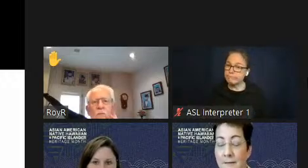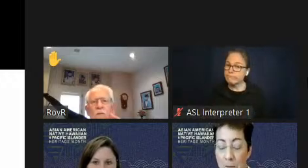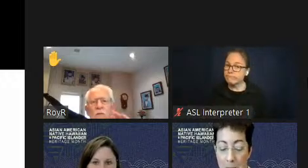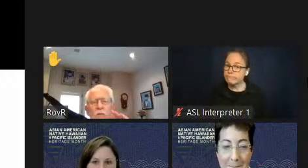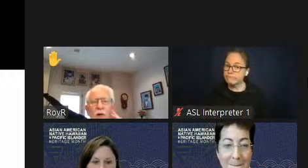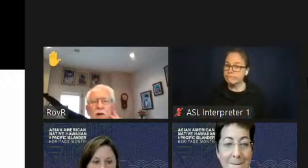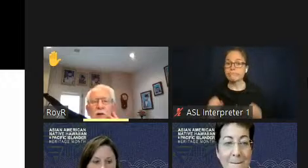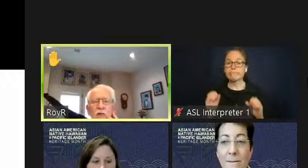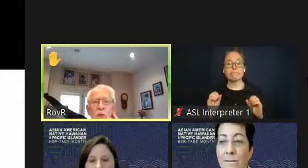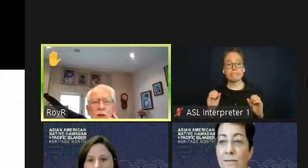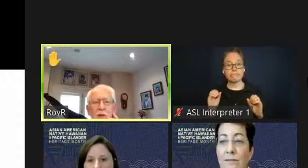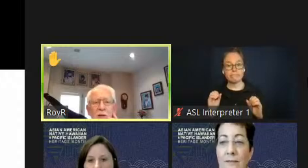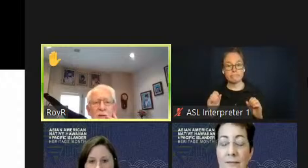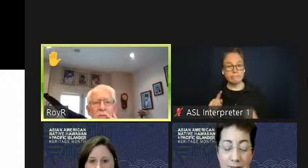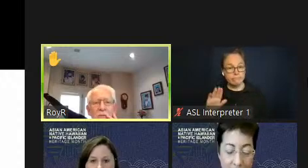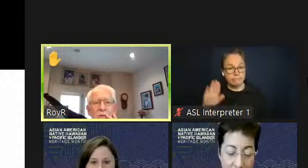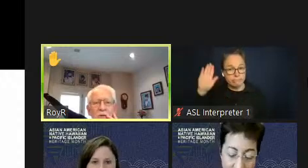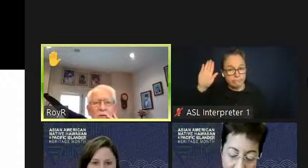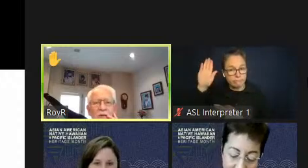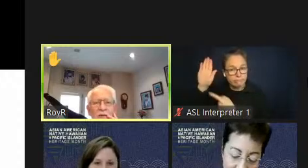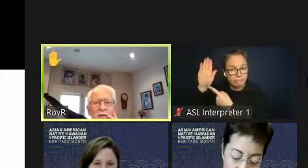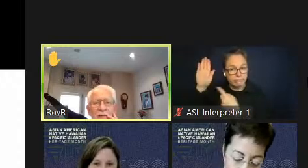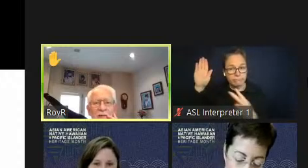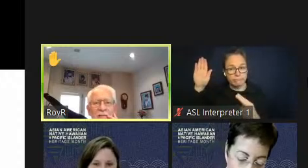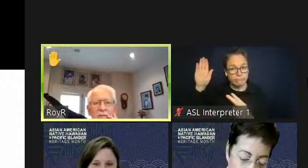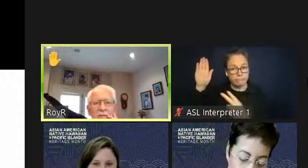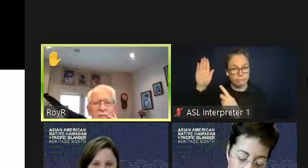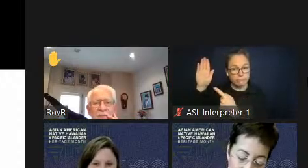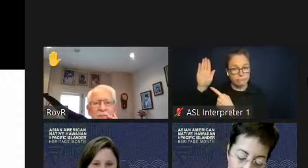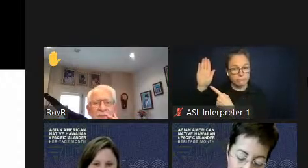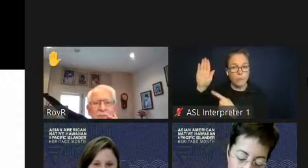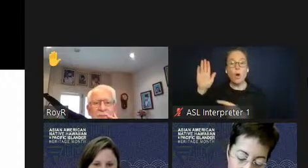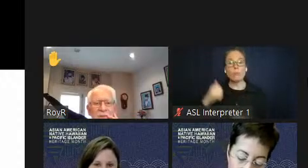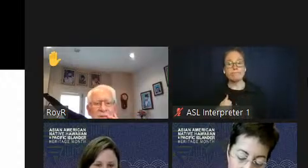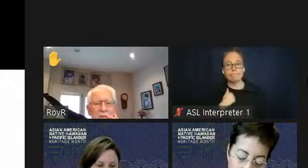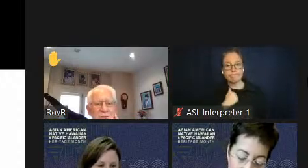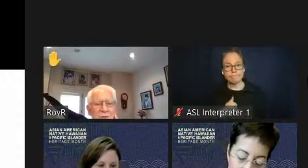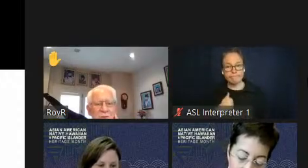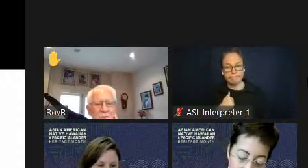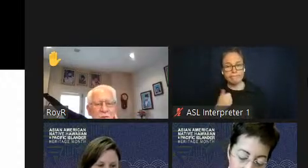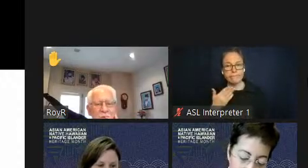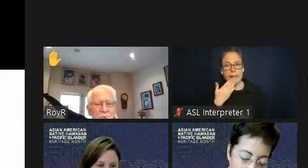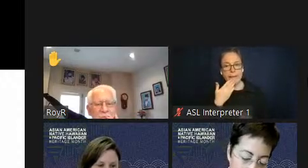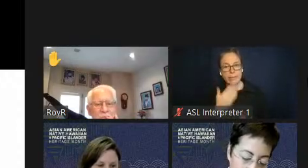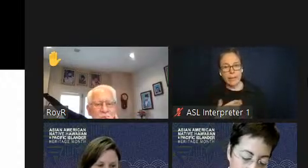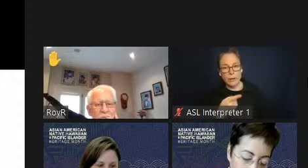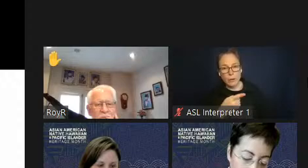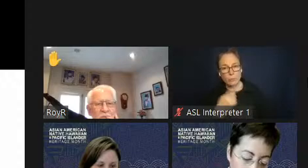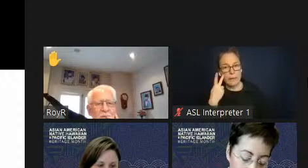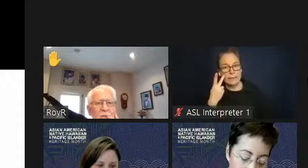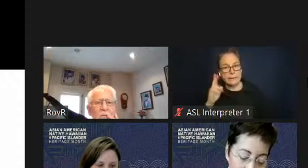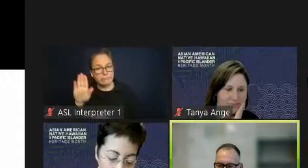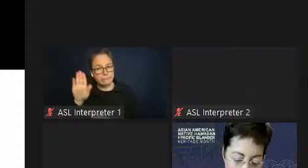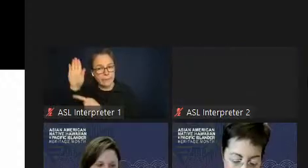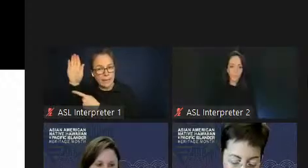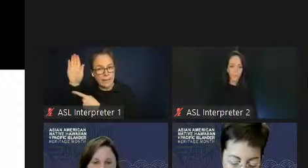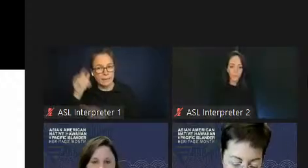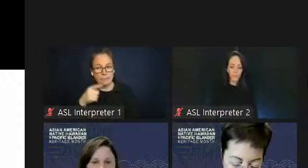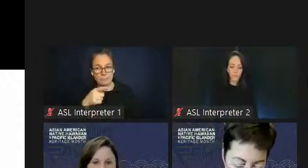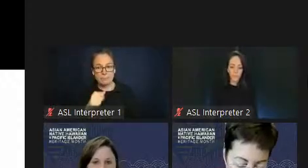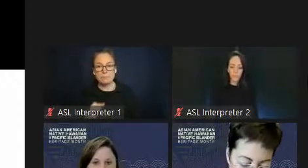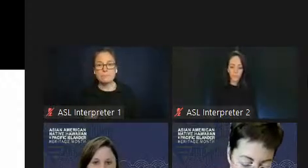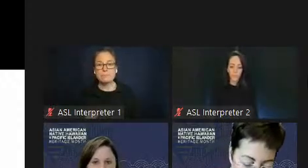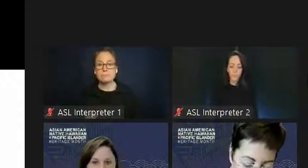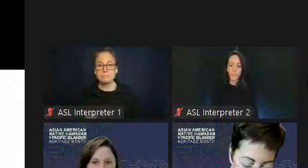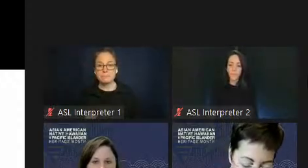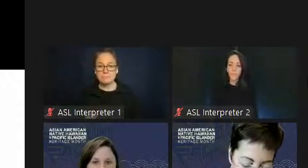Okay. Rodney, do you see my Mr. hand? Roden. I'm sorry. Yes, thank you, Commissioner. I do see your hand. I'm sorry. I'll lower